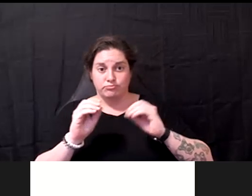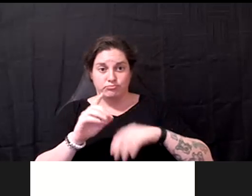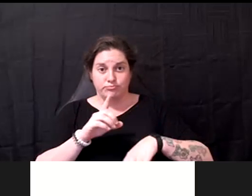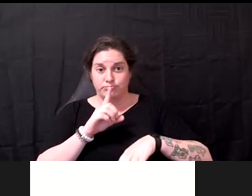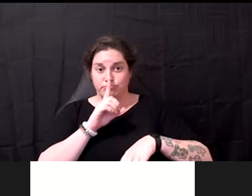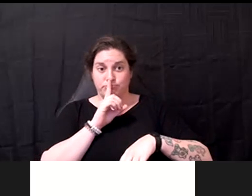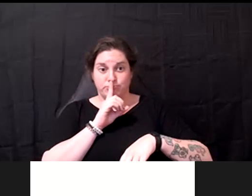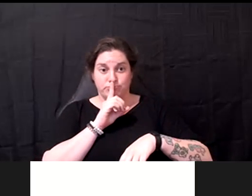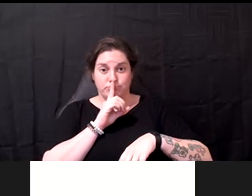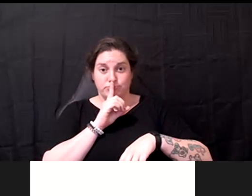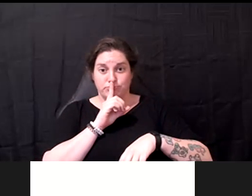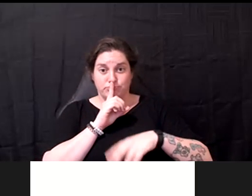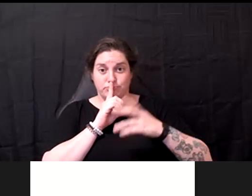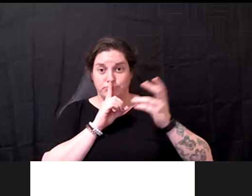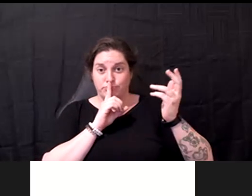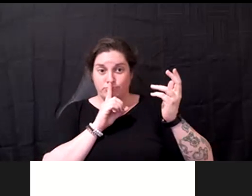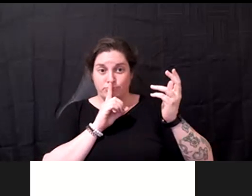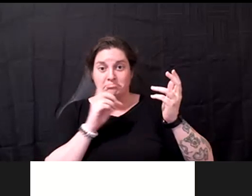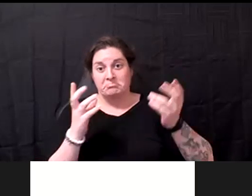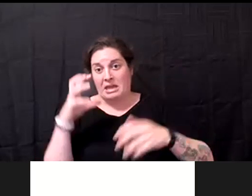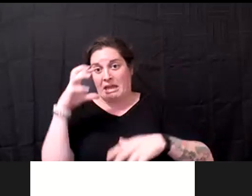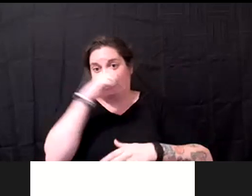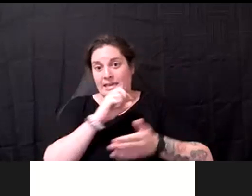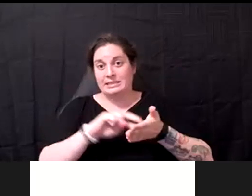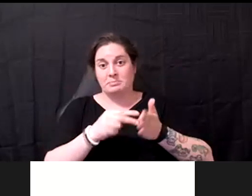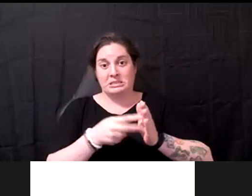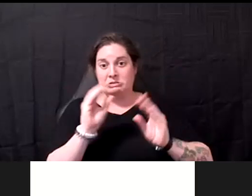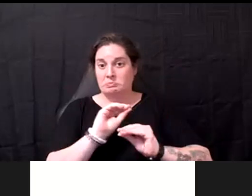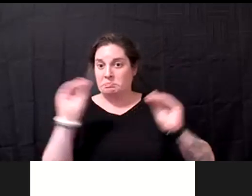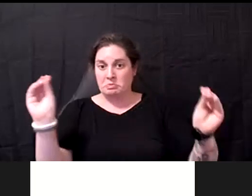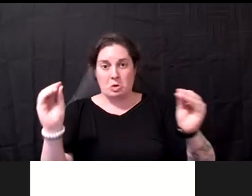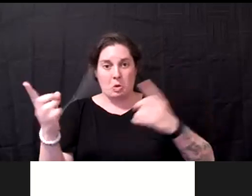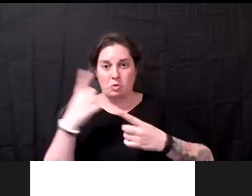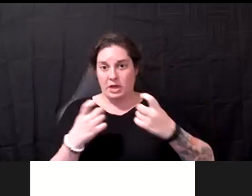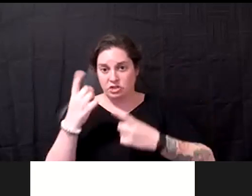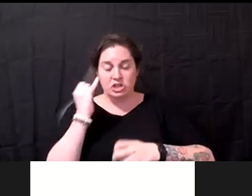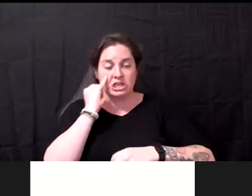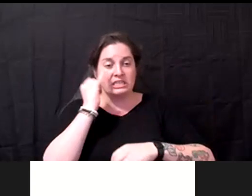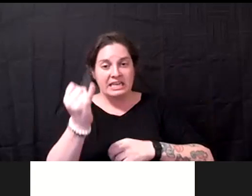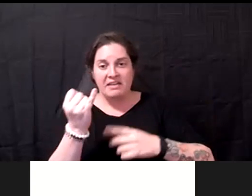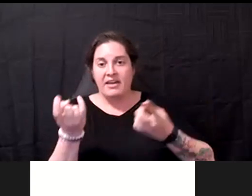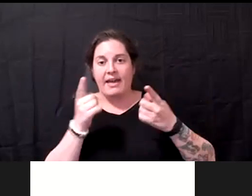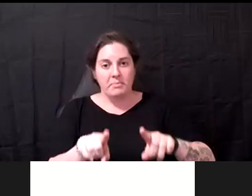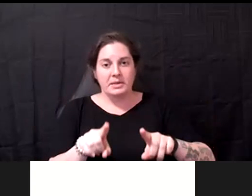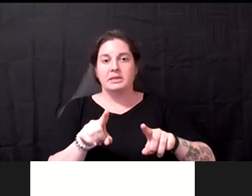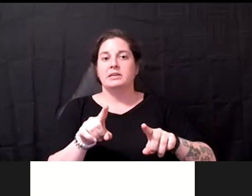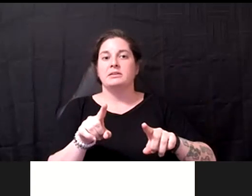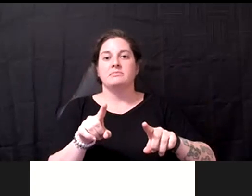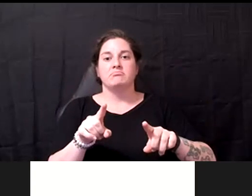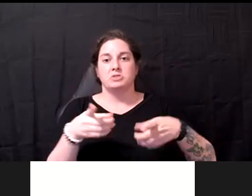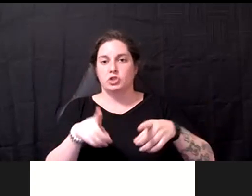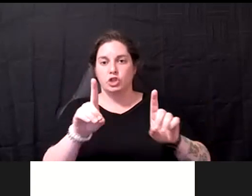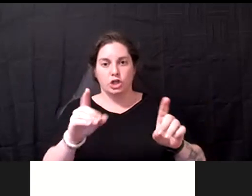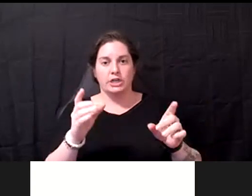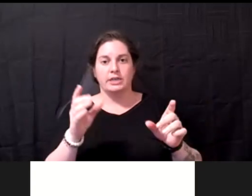Okay, I'll take that silence to mean that there aren't any questions. If at any point during our material